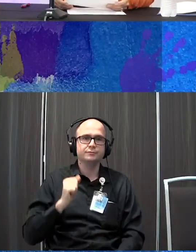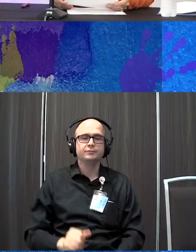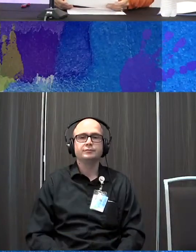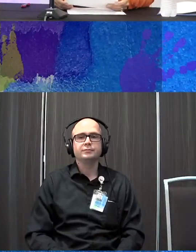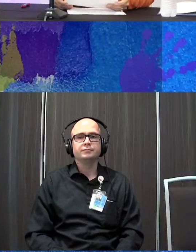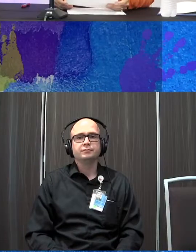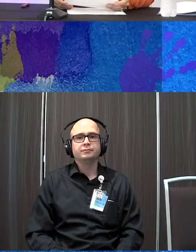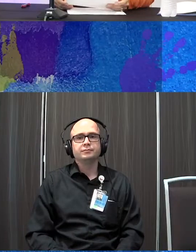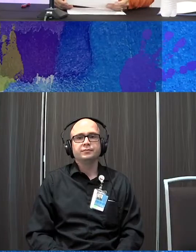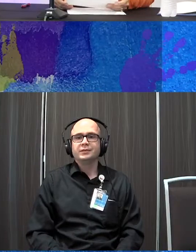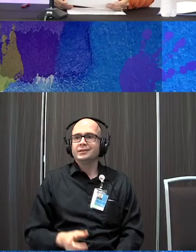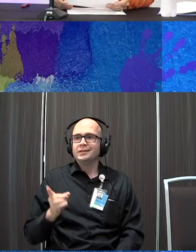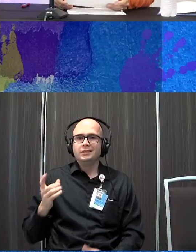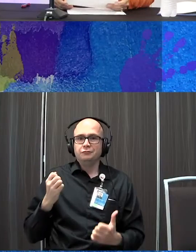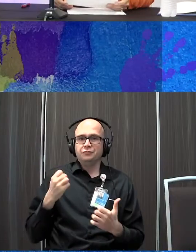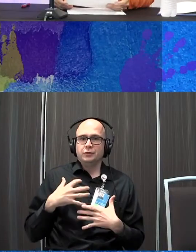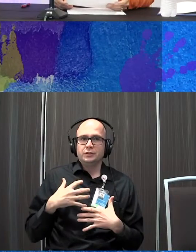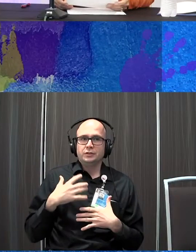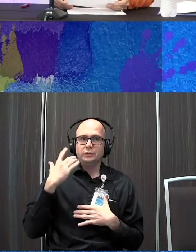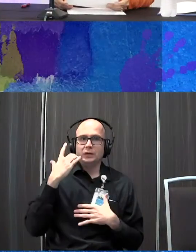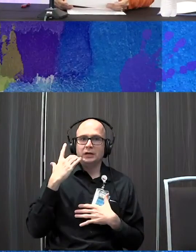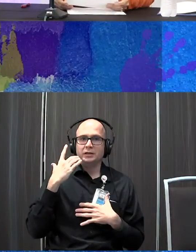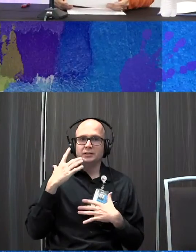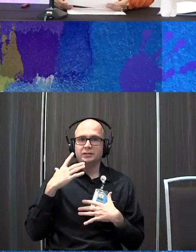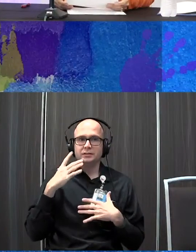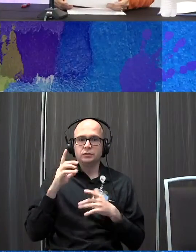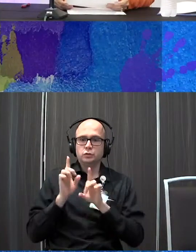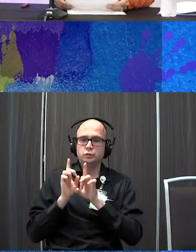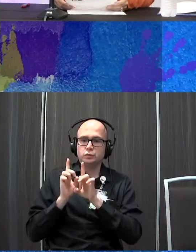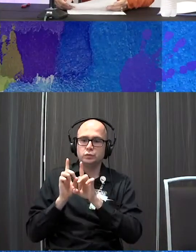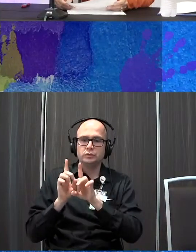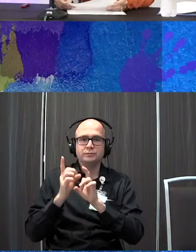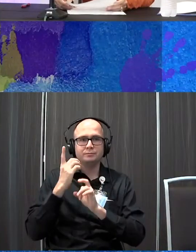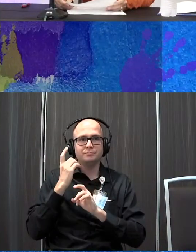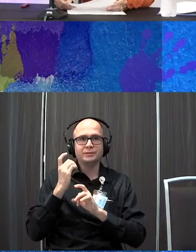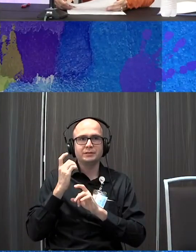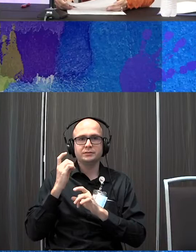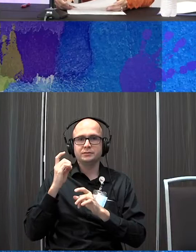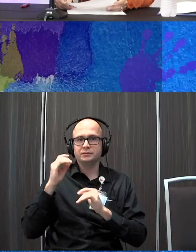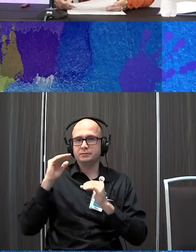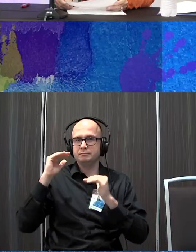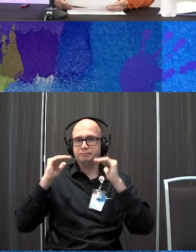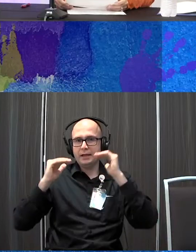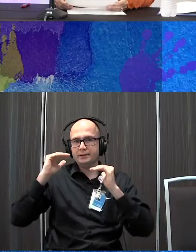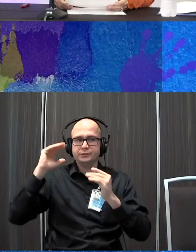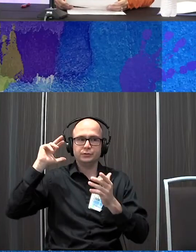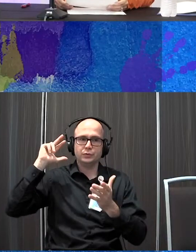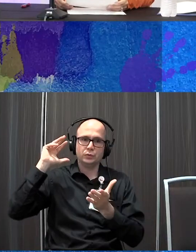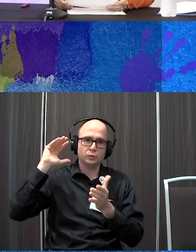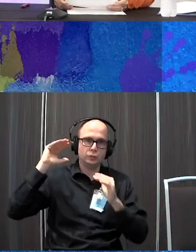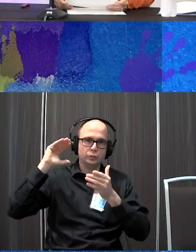and he was afraid to walk without assistance because he has really decreased balance and he has low